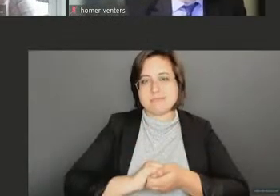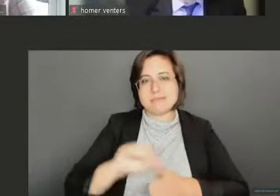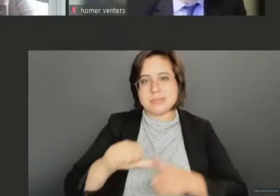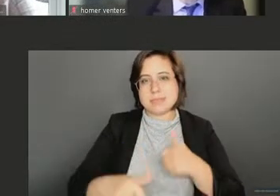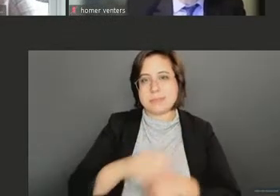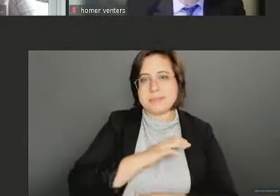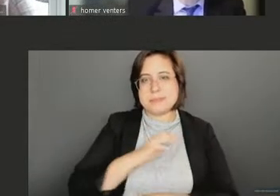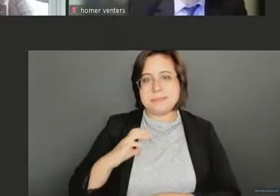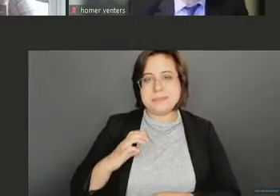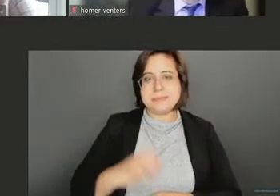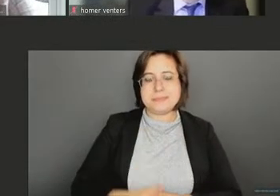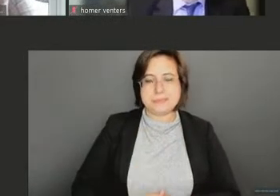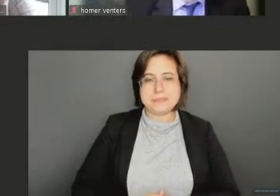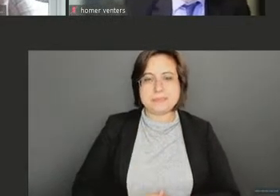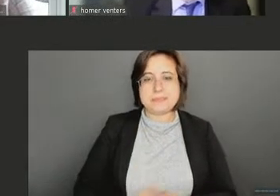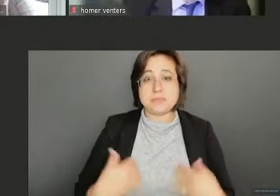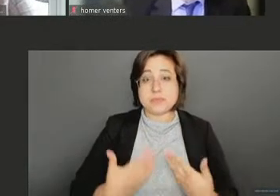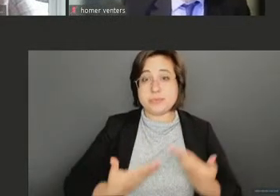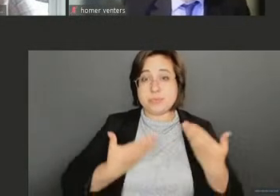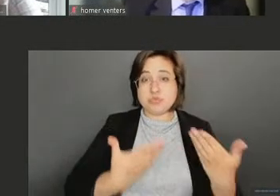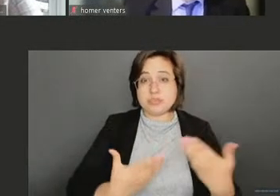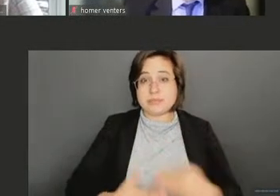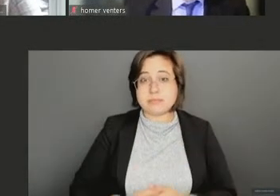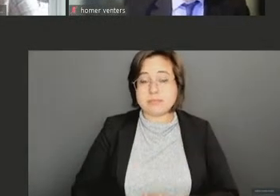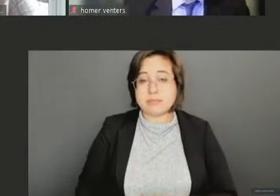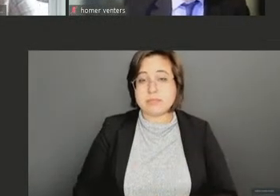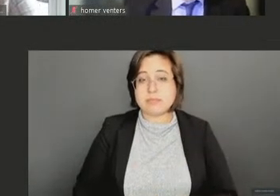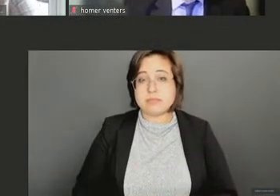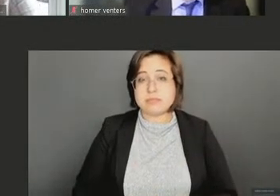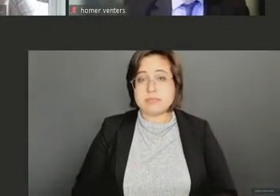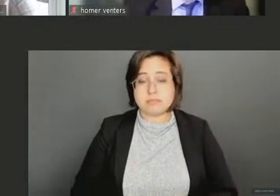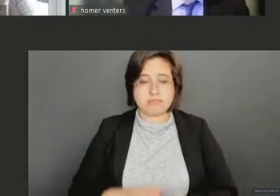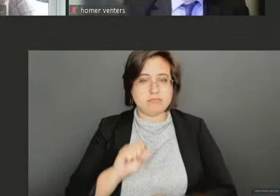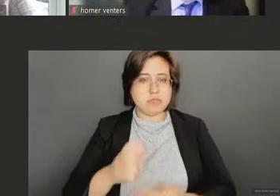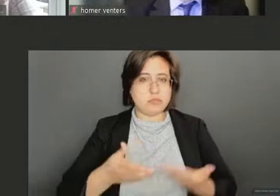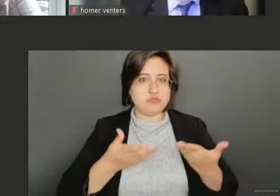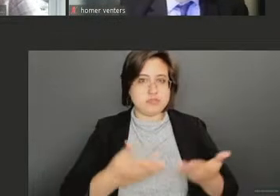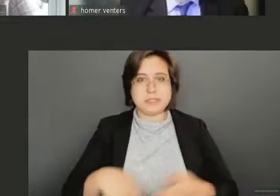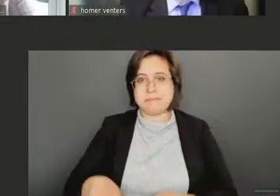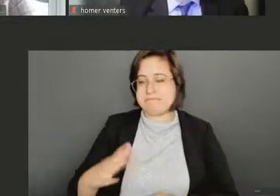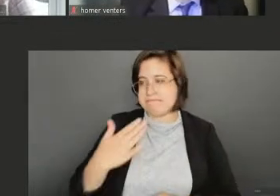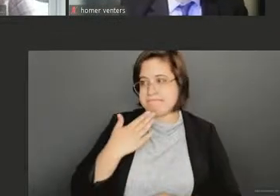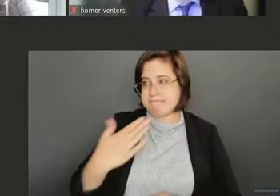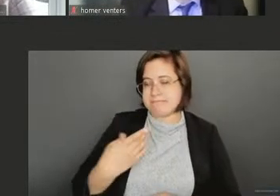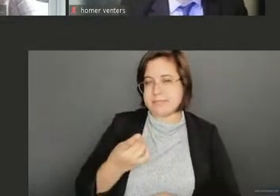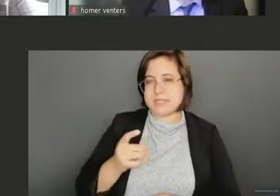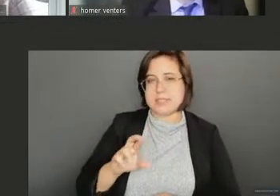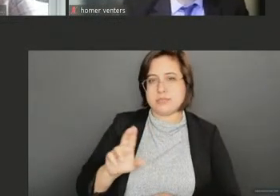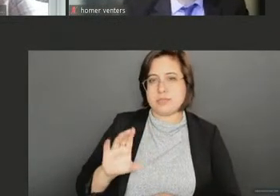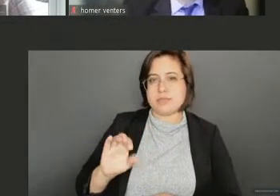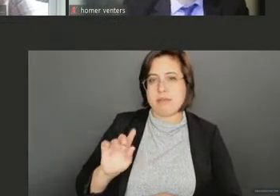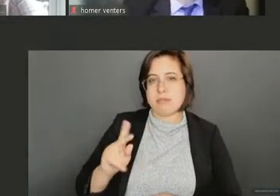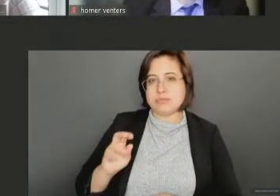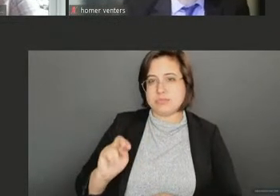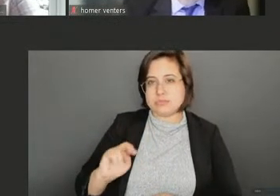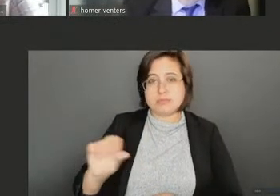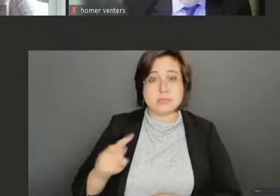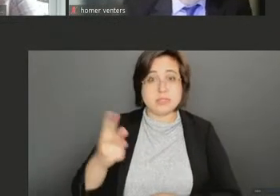Subcommittee. Do I have a motion? So moved. Thank you very much, Dr. Calderon. Do I have a second?